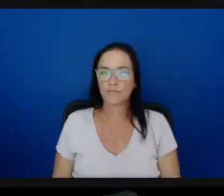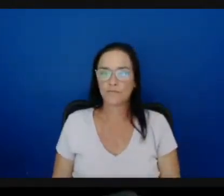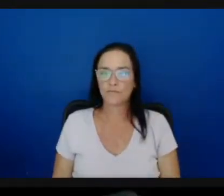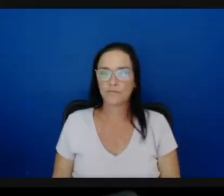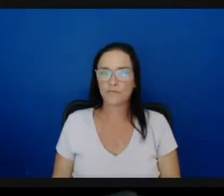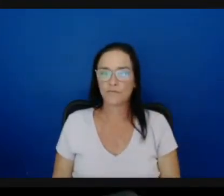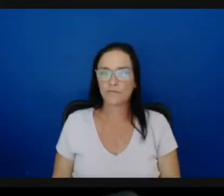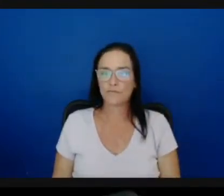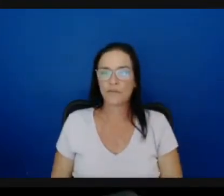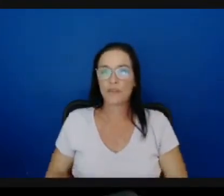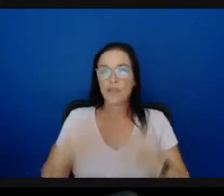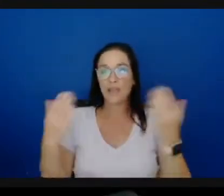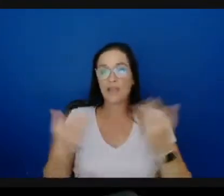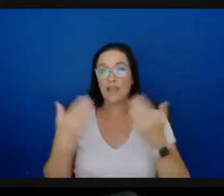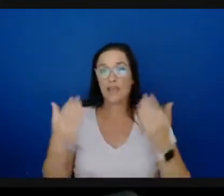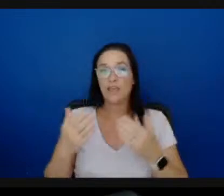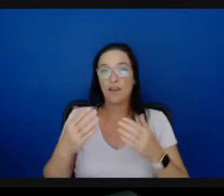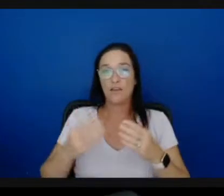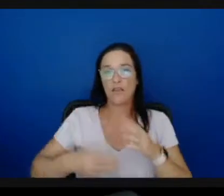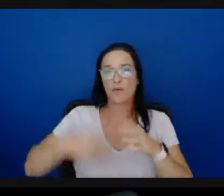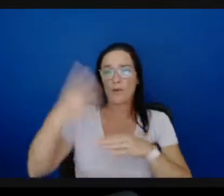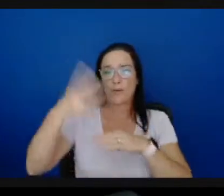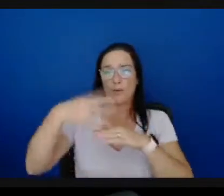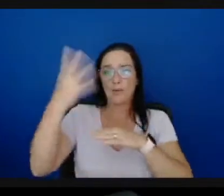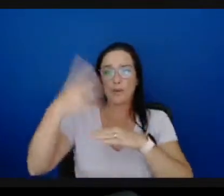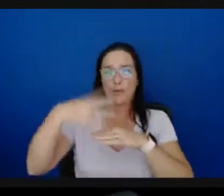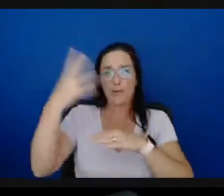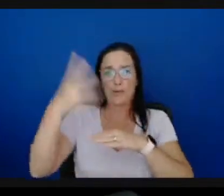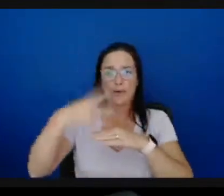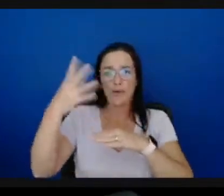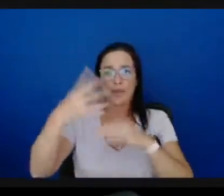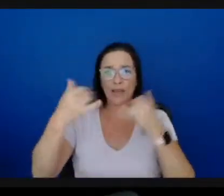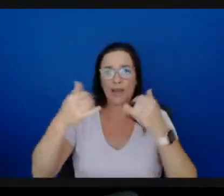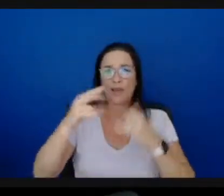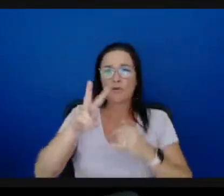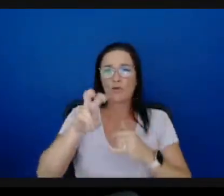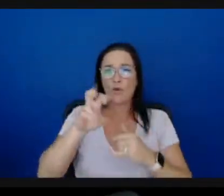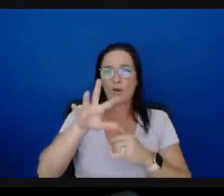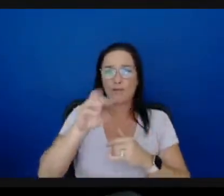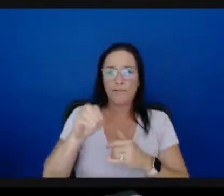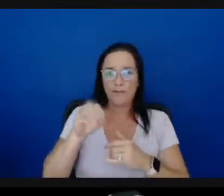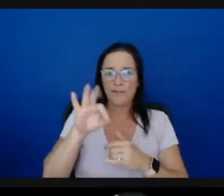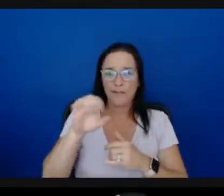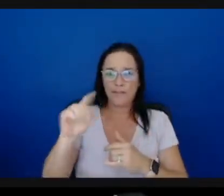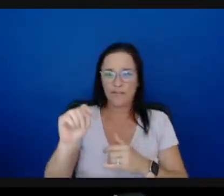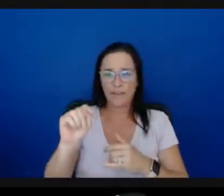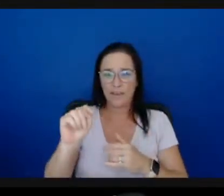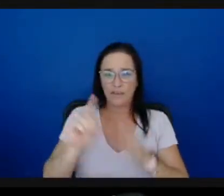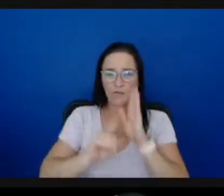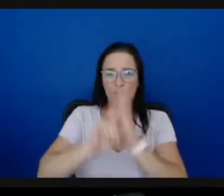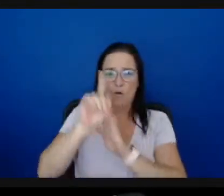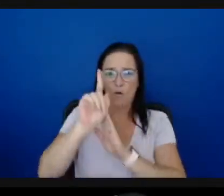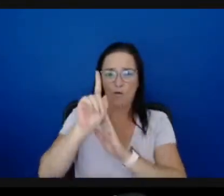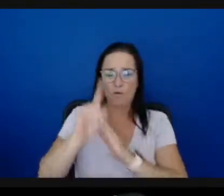Here, the lava fountain at the vent has grown to a height of 250 feet.